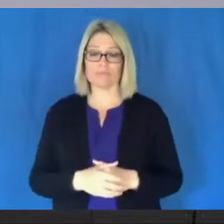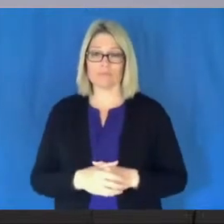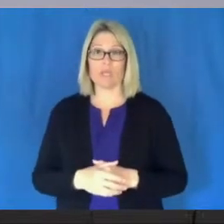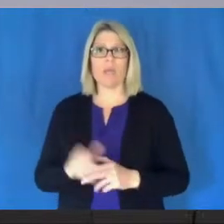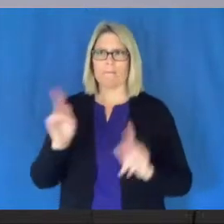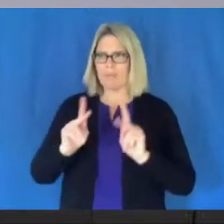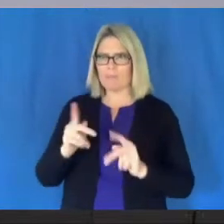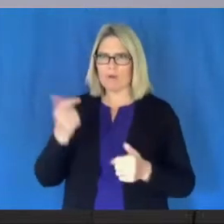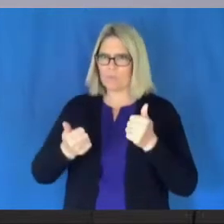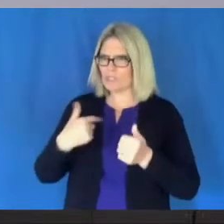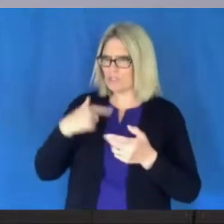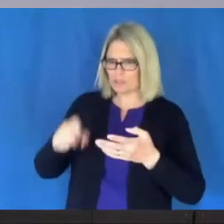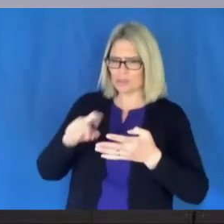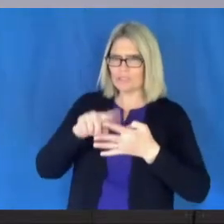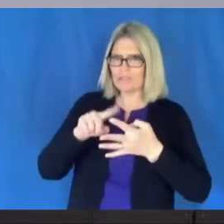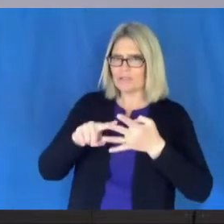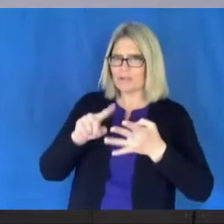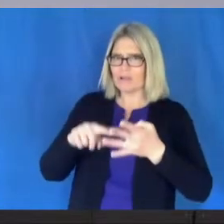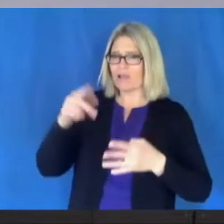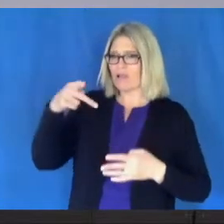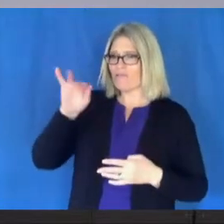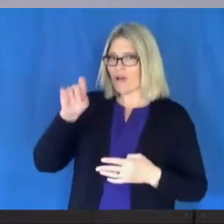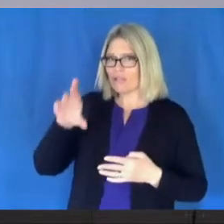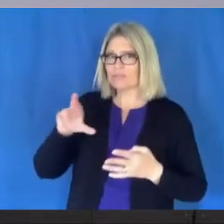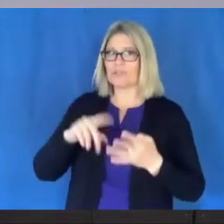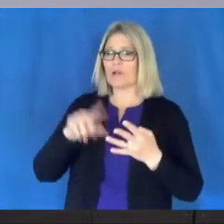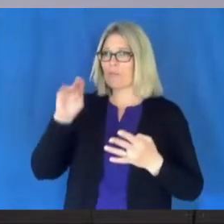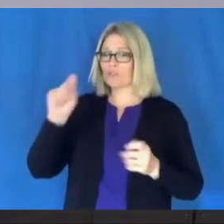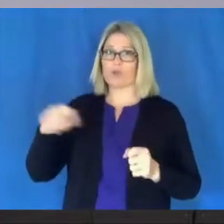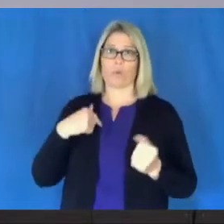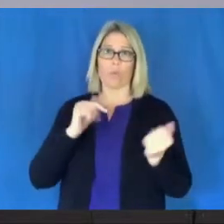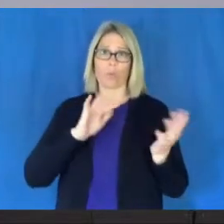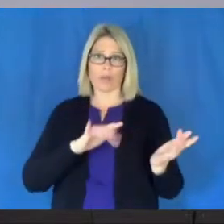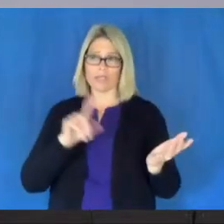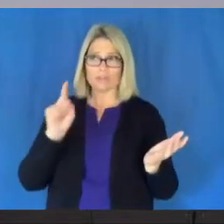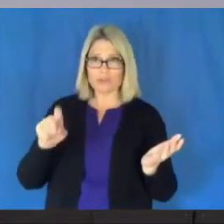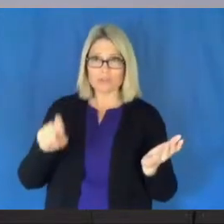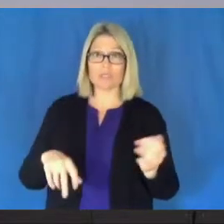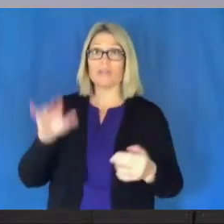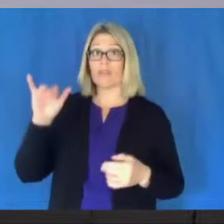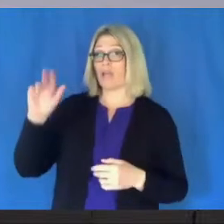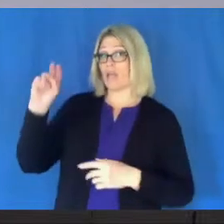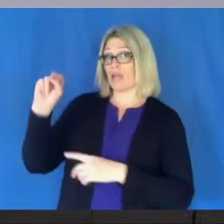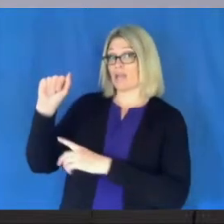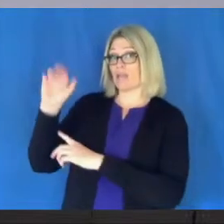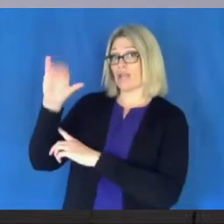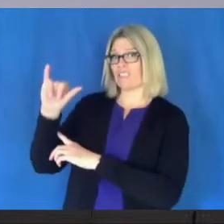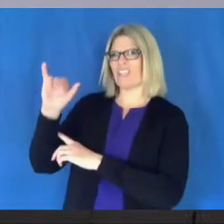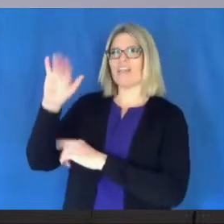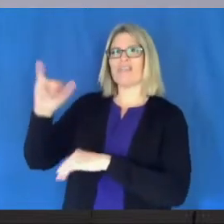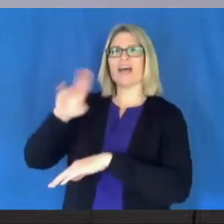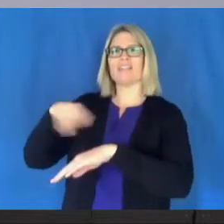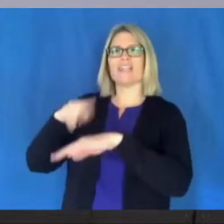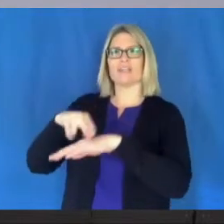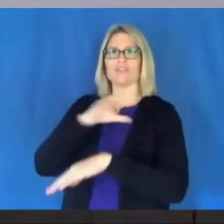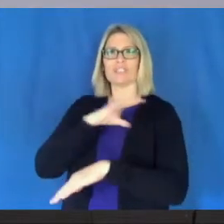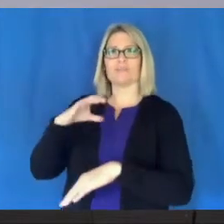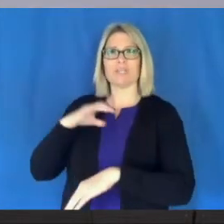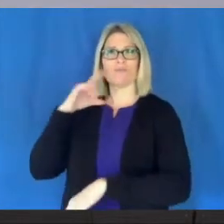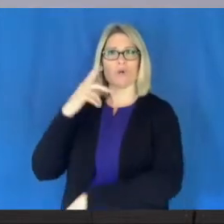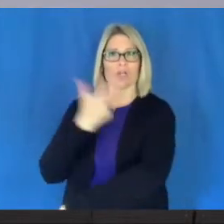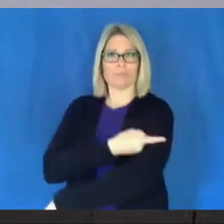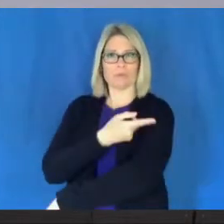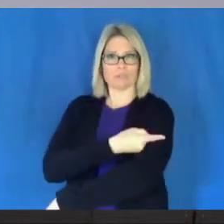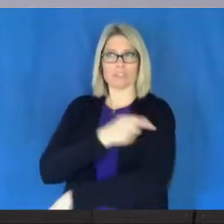ask that in the last few days as well. NACI, the National Advisory Committee on Immunization, certainly saying